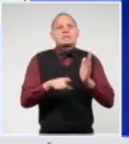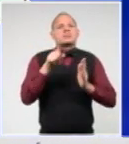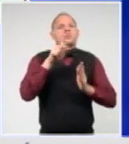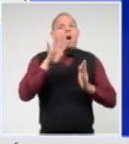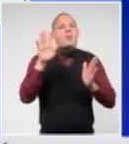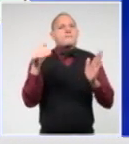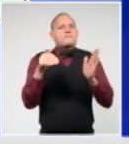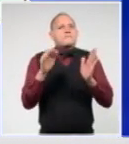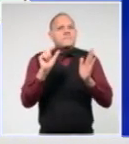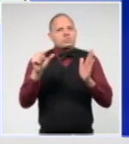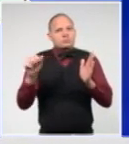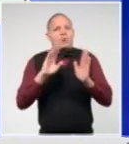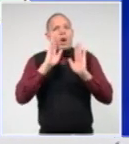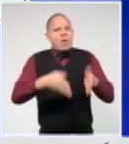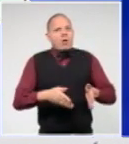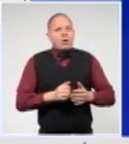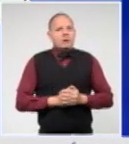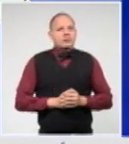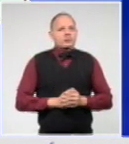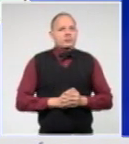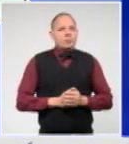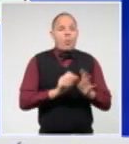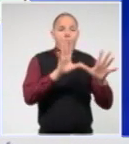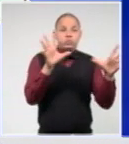78,586 fatalities, with